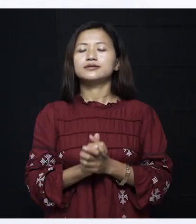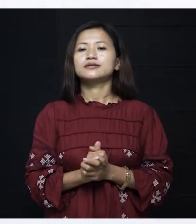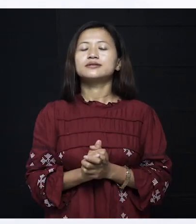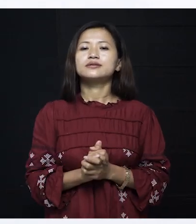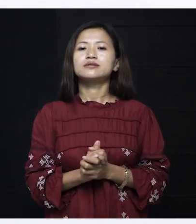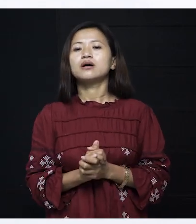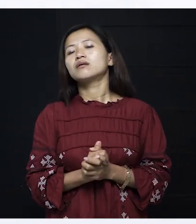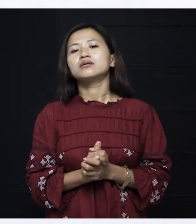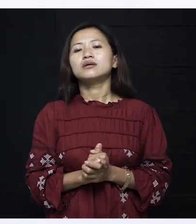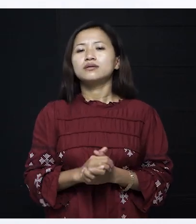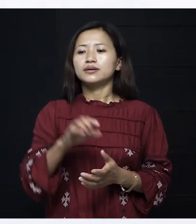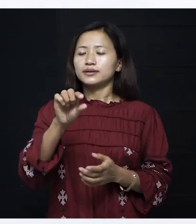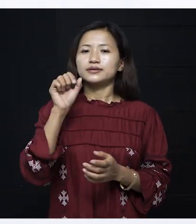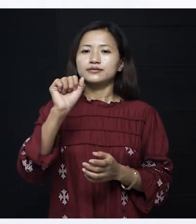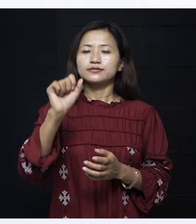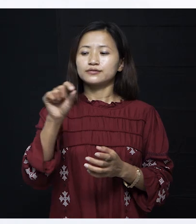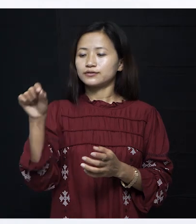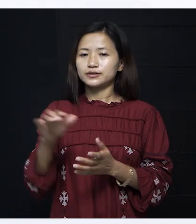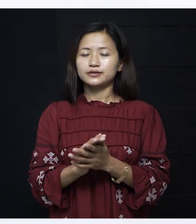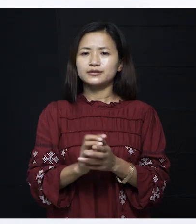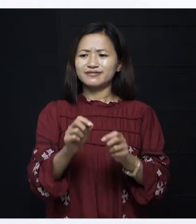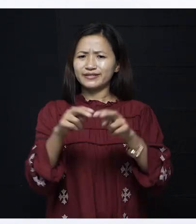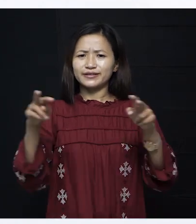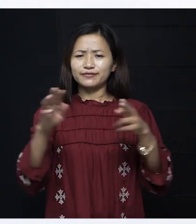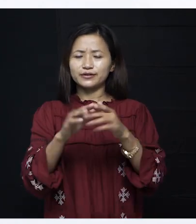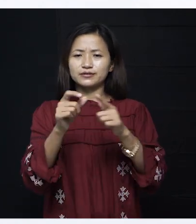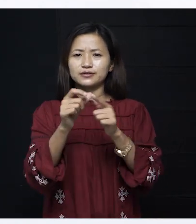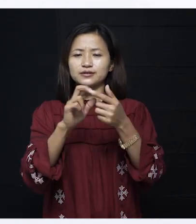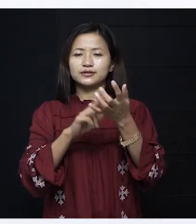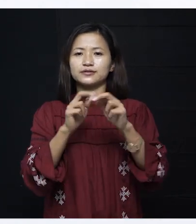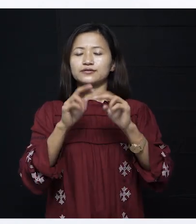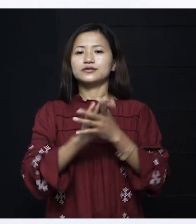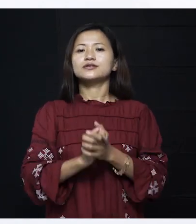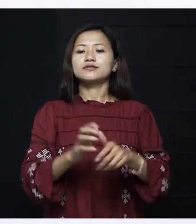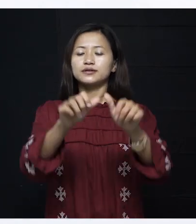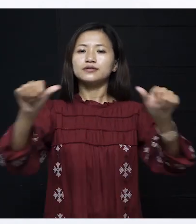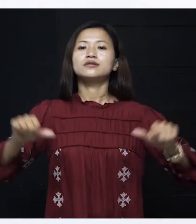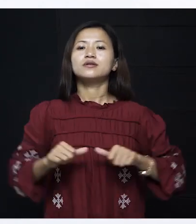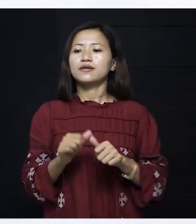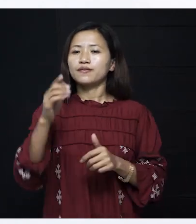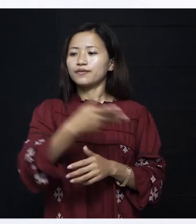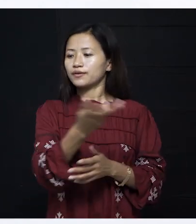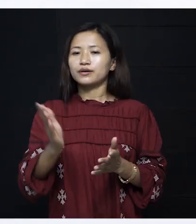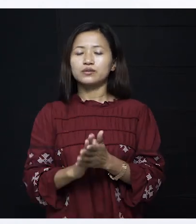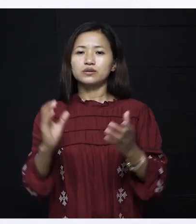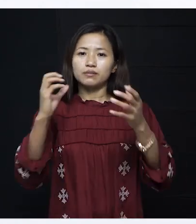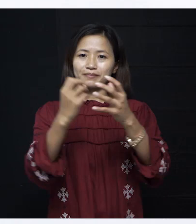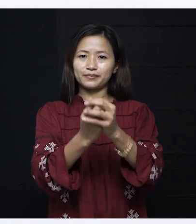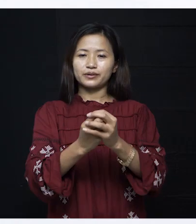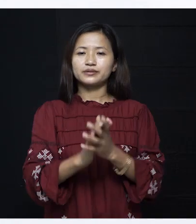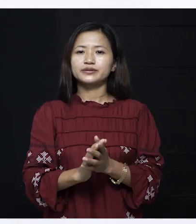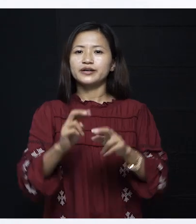okay, after they have identified the number of people living in a definite area, what they will do is they will compile